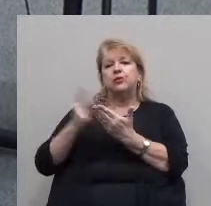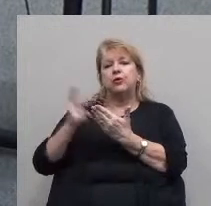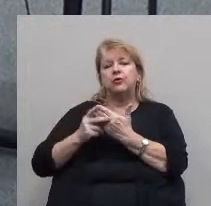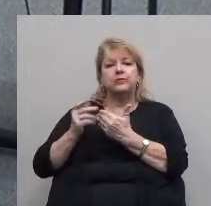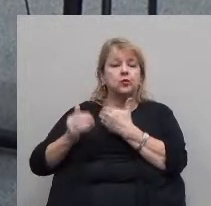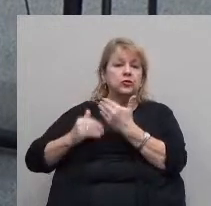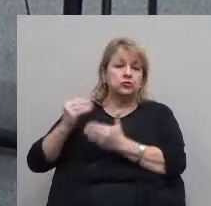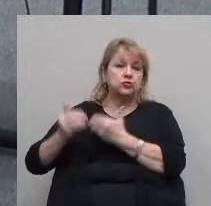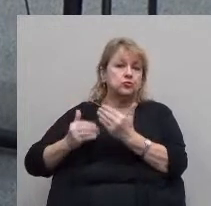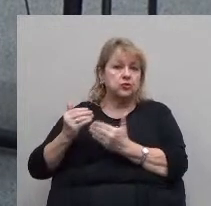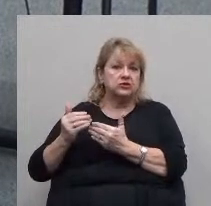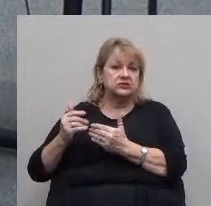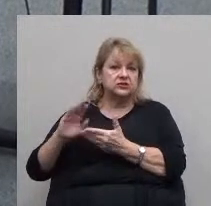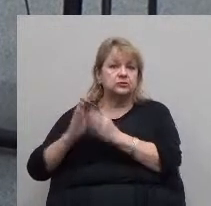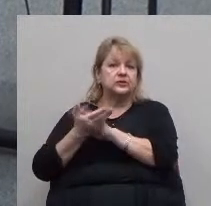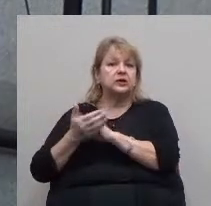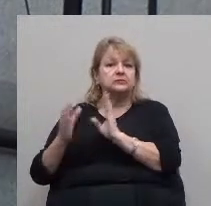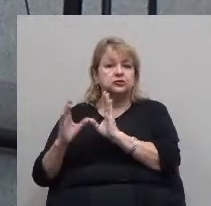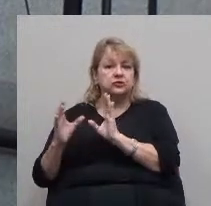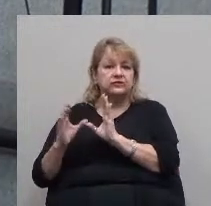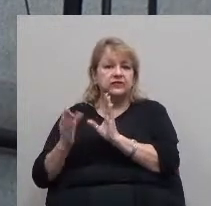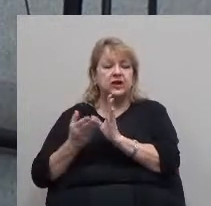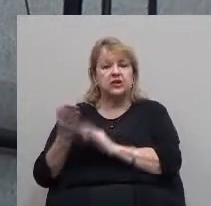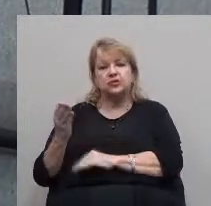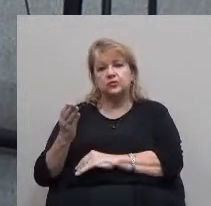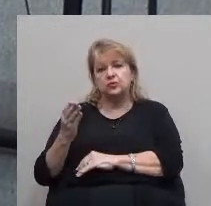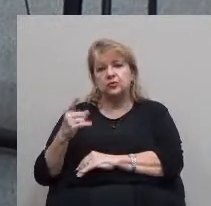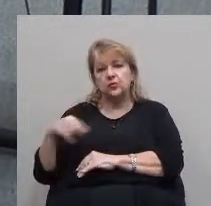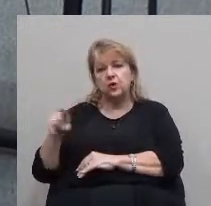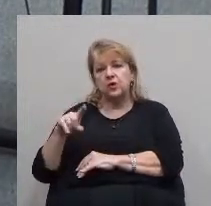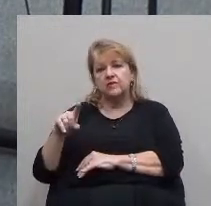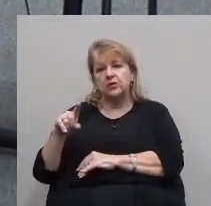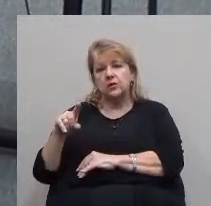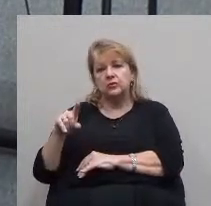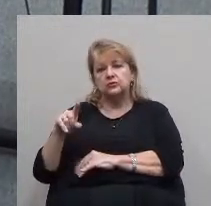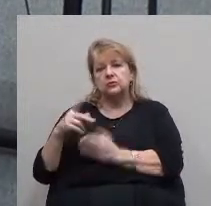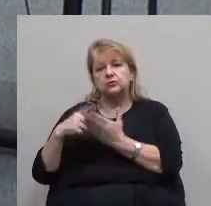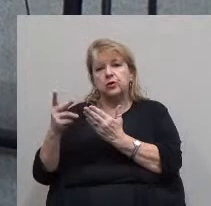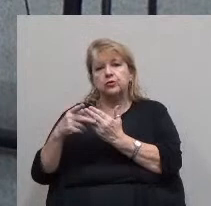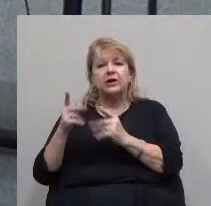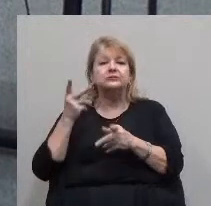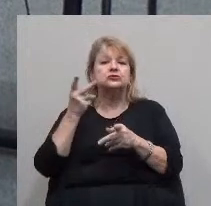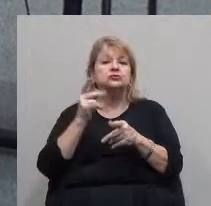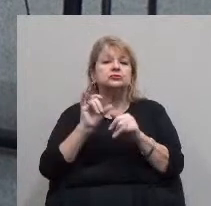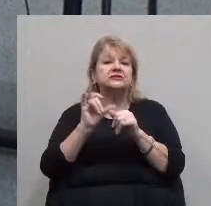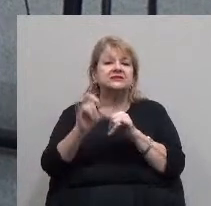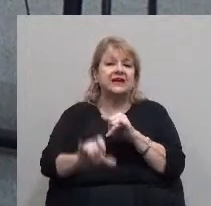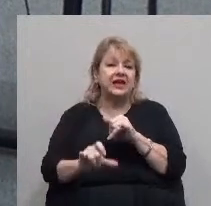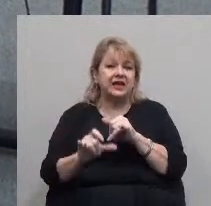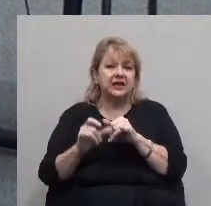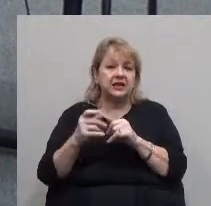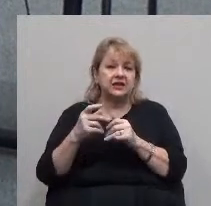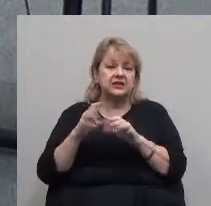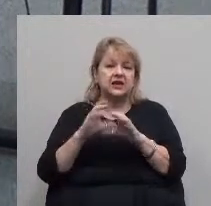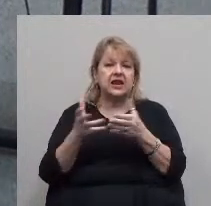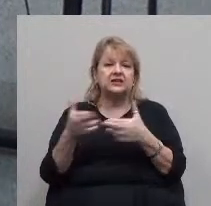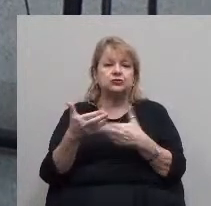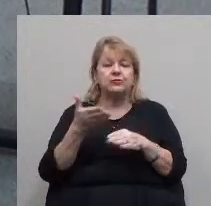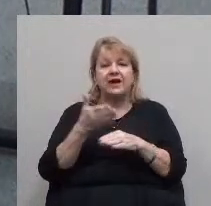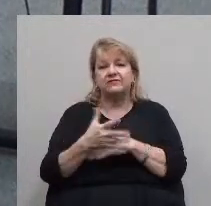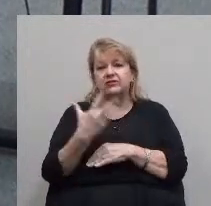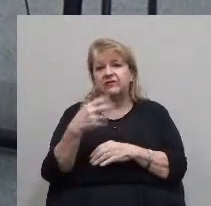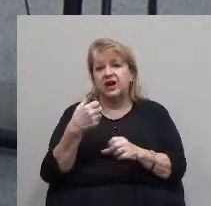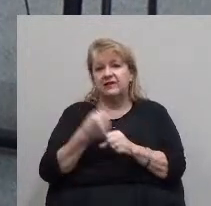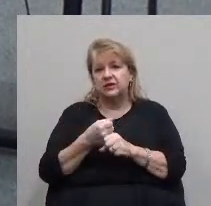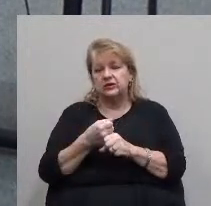process of being certified through one of the all-cert programs to remain in the classroom after your 5 years, that this